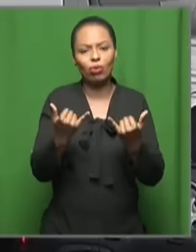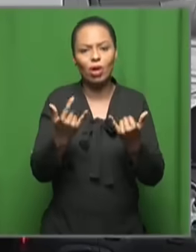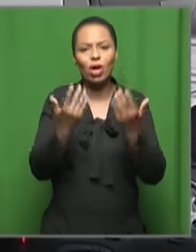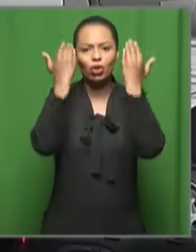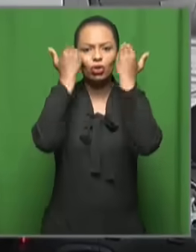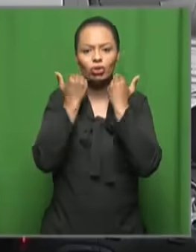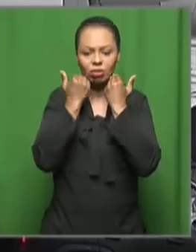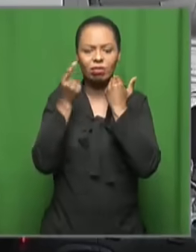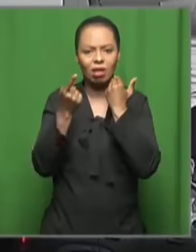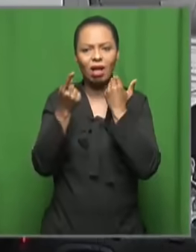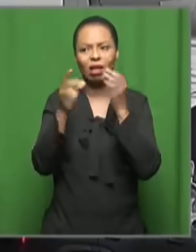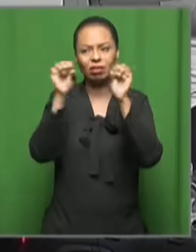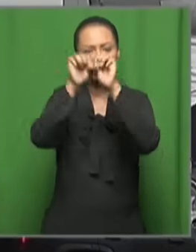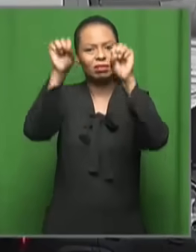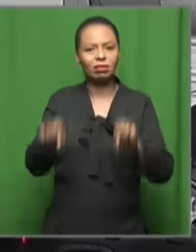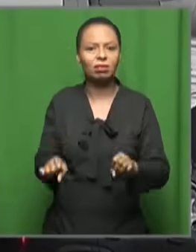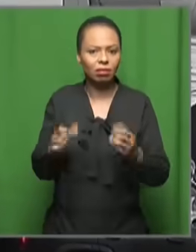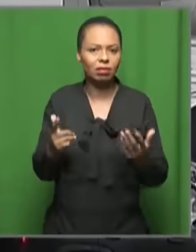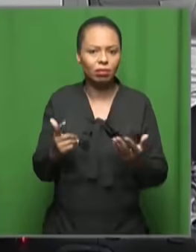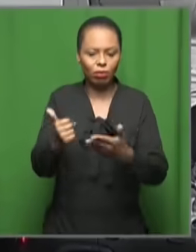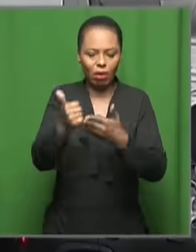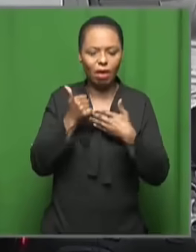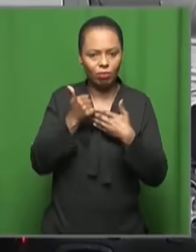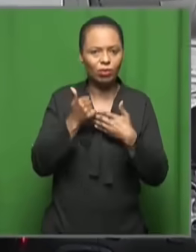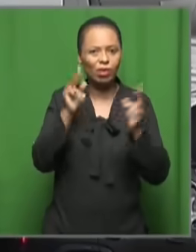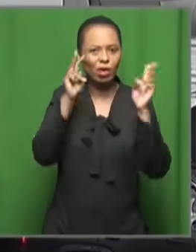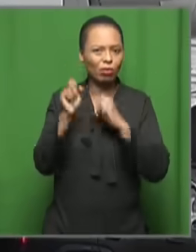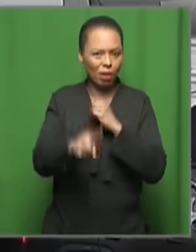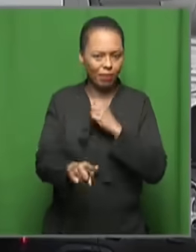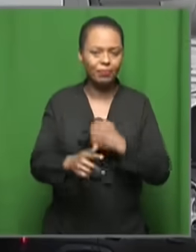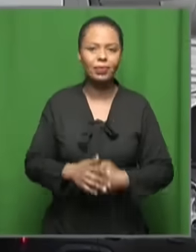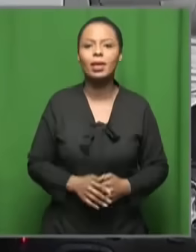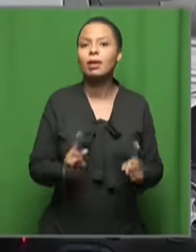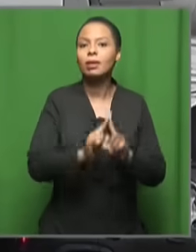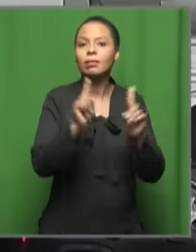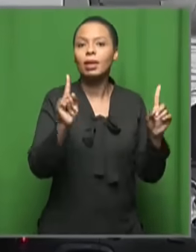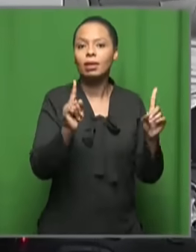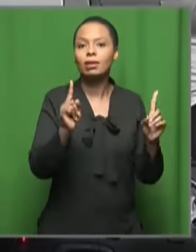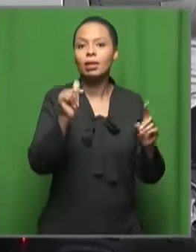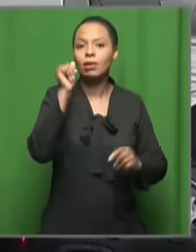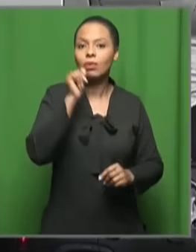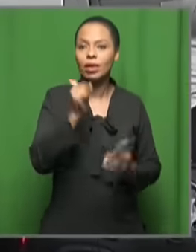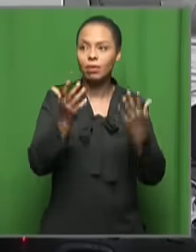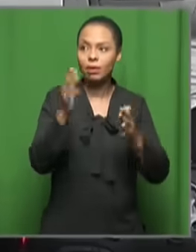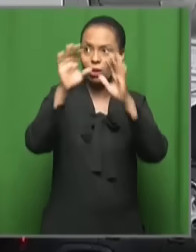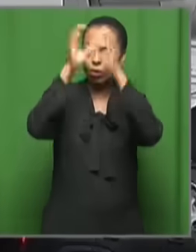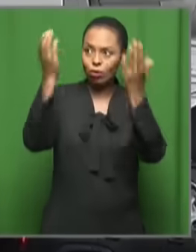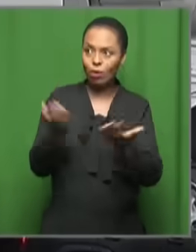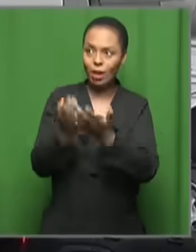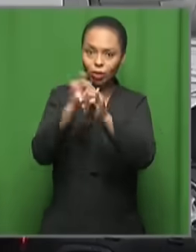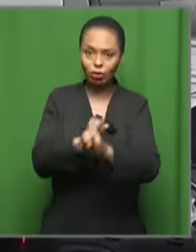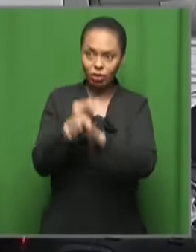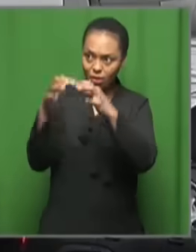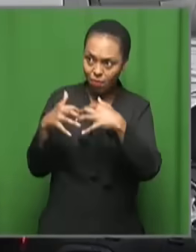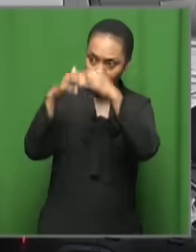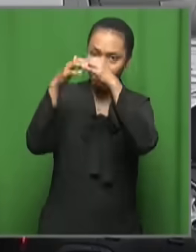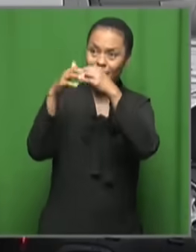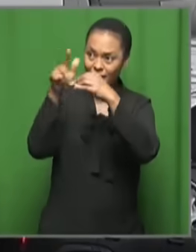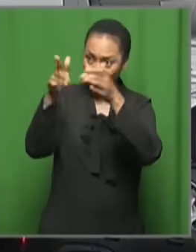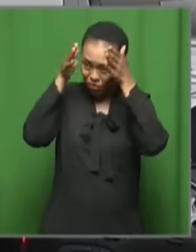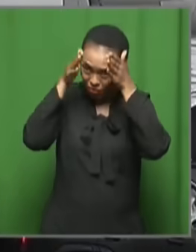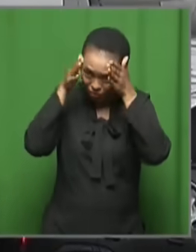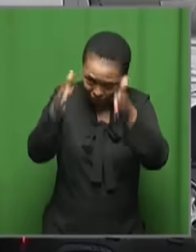institutions that are very strong to help us in that context. But when you have global institutions aimed and targeted